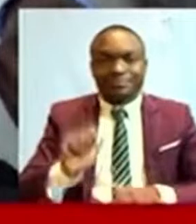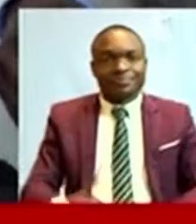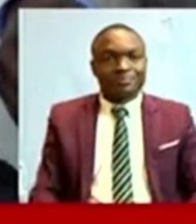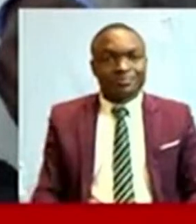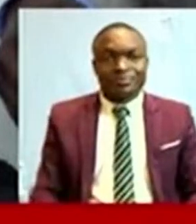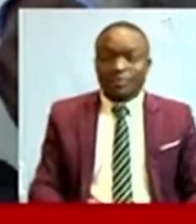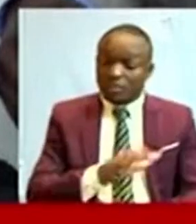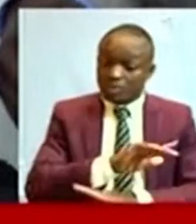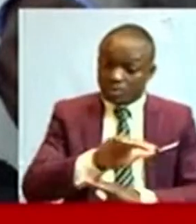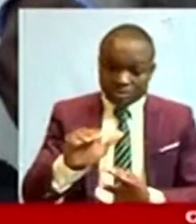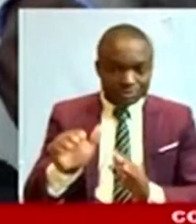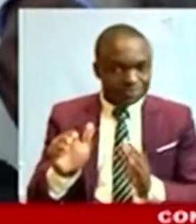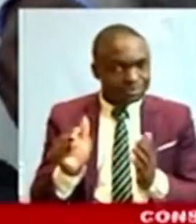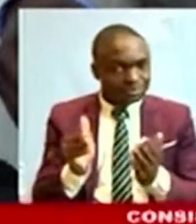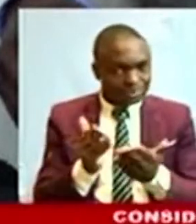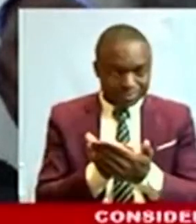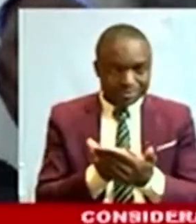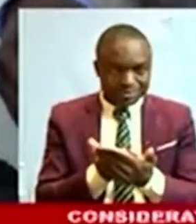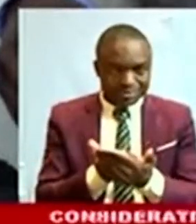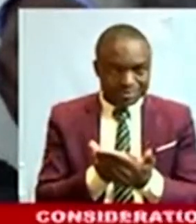all the